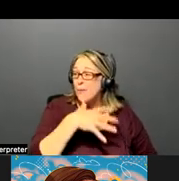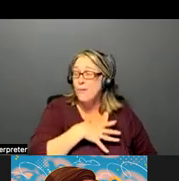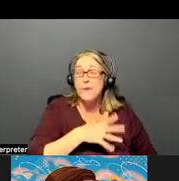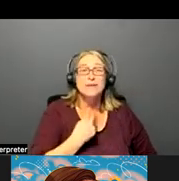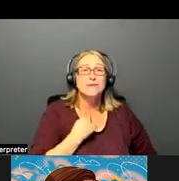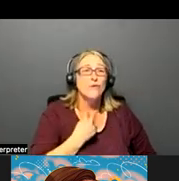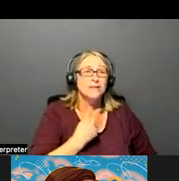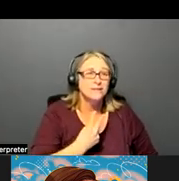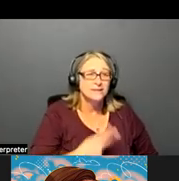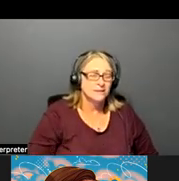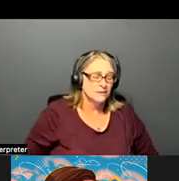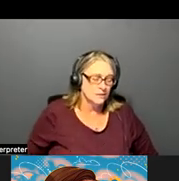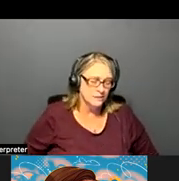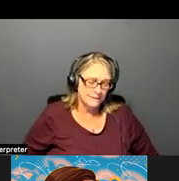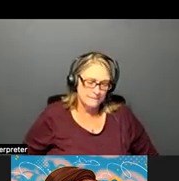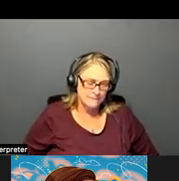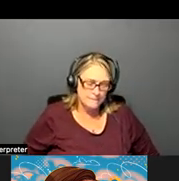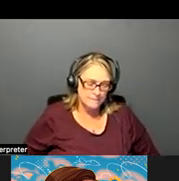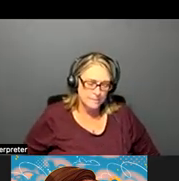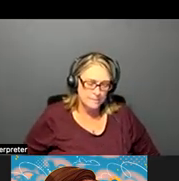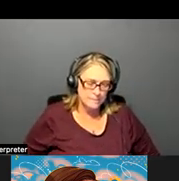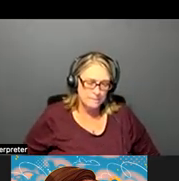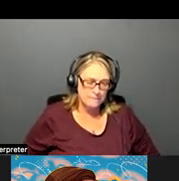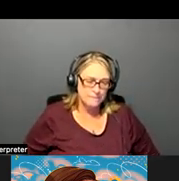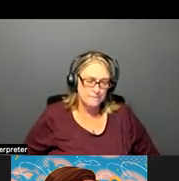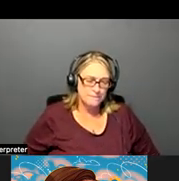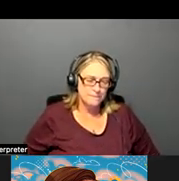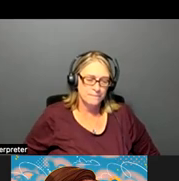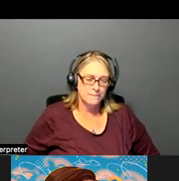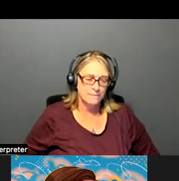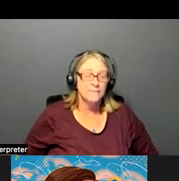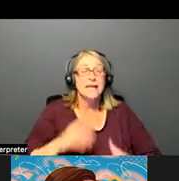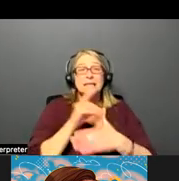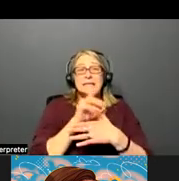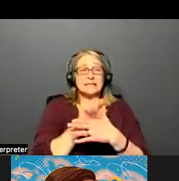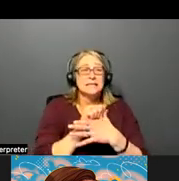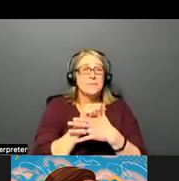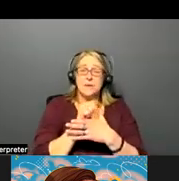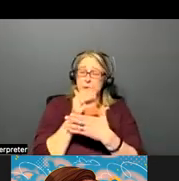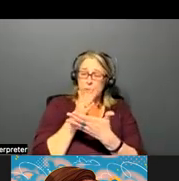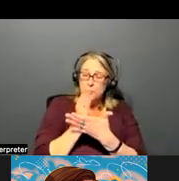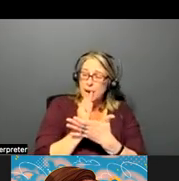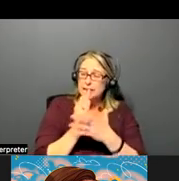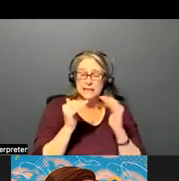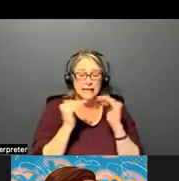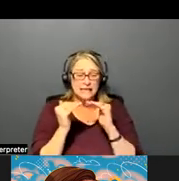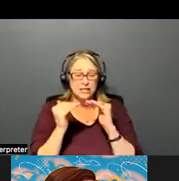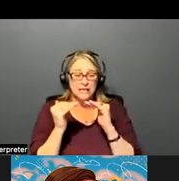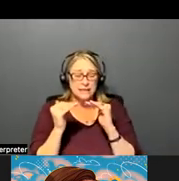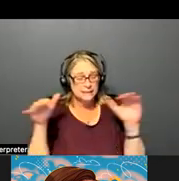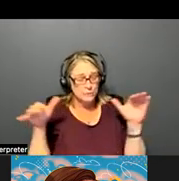now, I wouldn't say that the disability rights and justice movements have done that, but I will